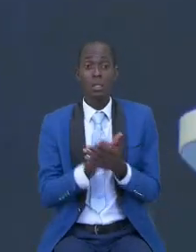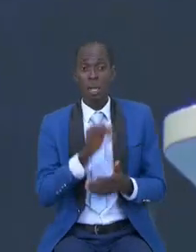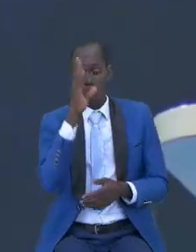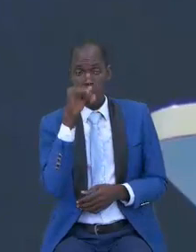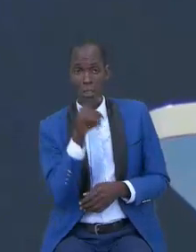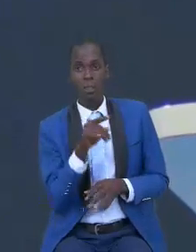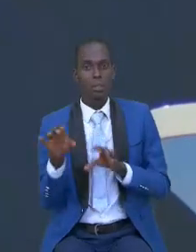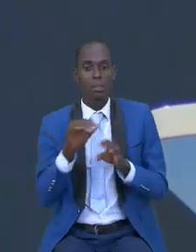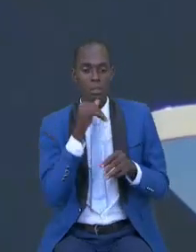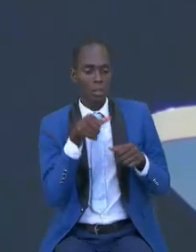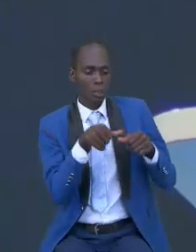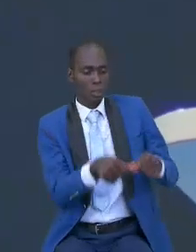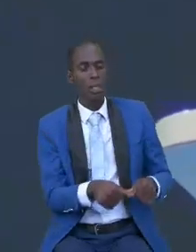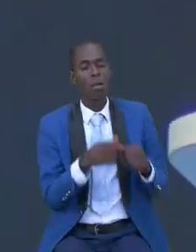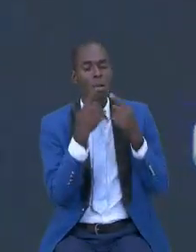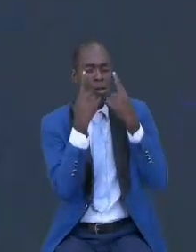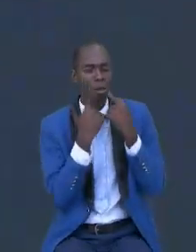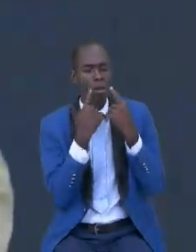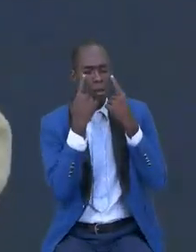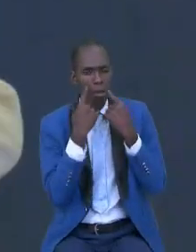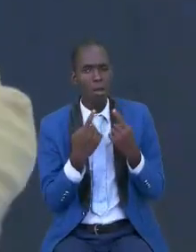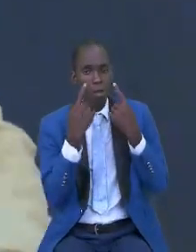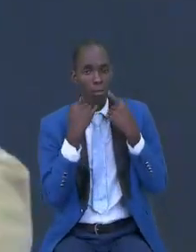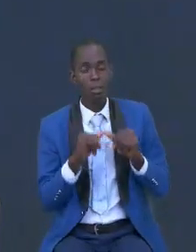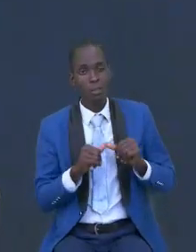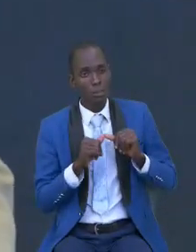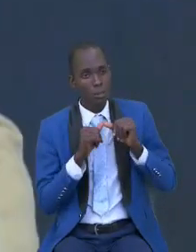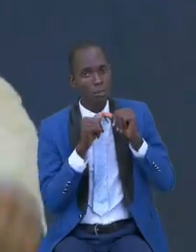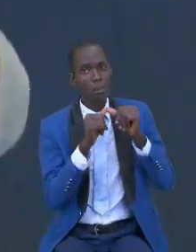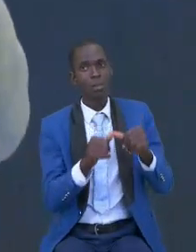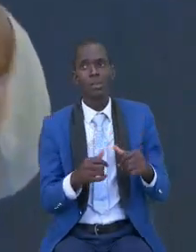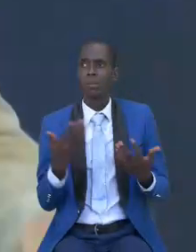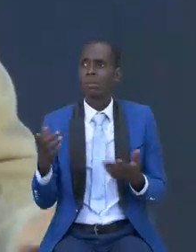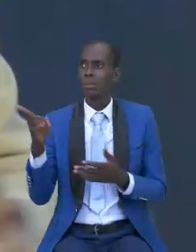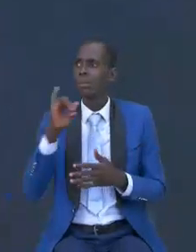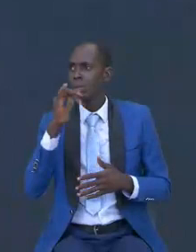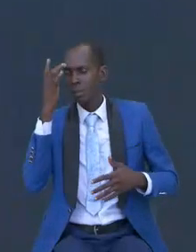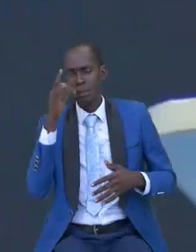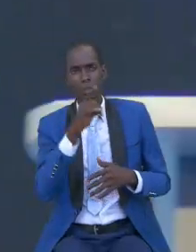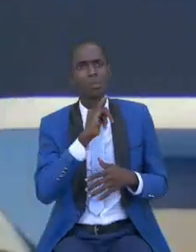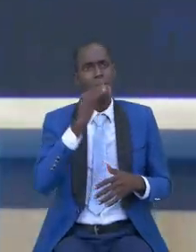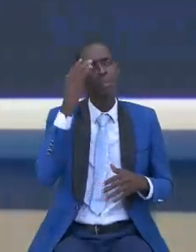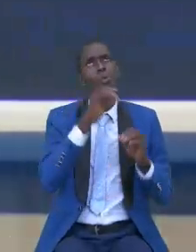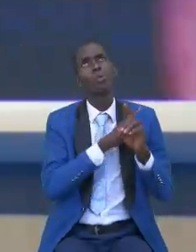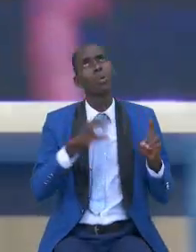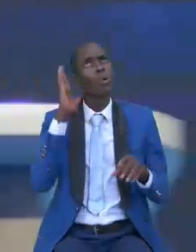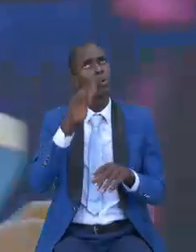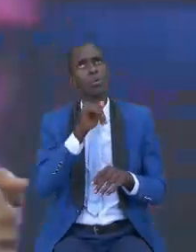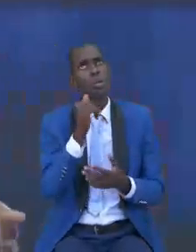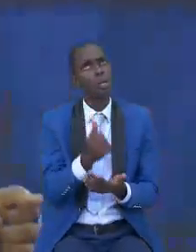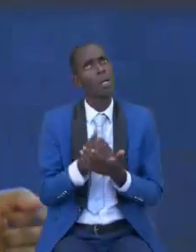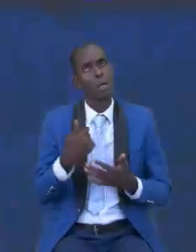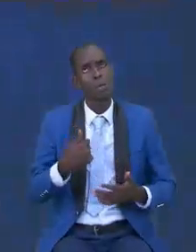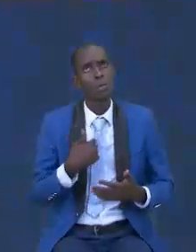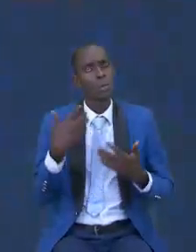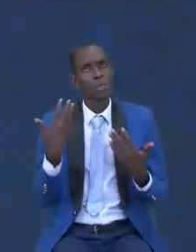there crying. My servant is sick, and that one is sick. Oh Lord, are you not going to help me? I'm holding on to the horns